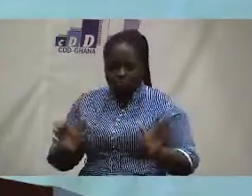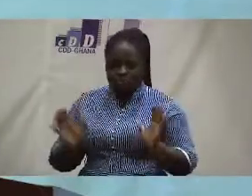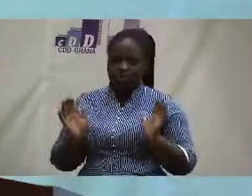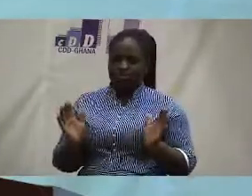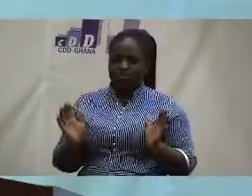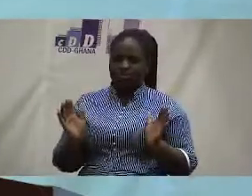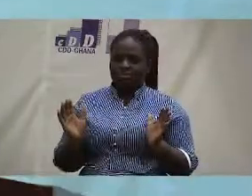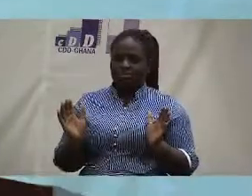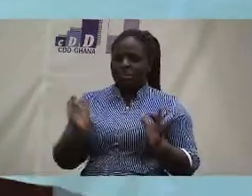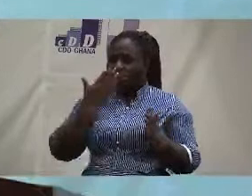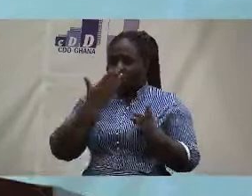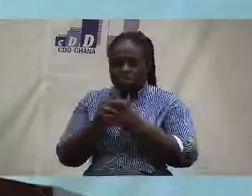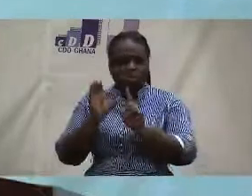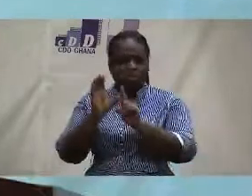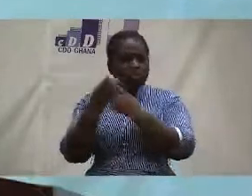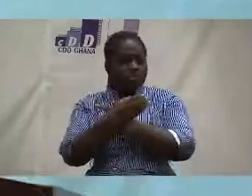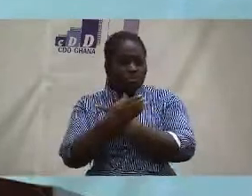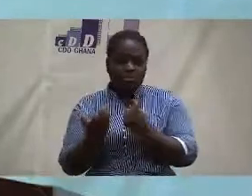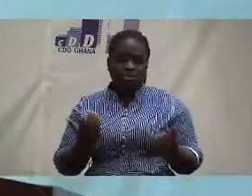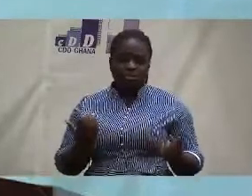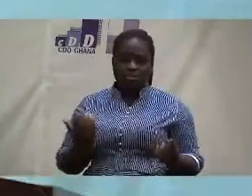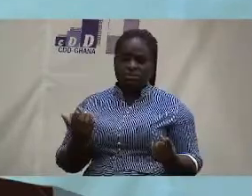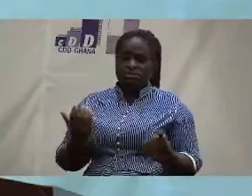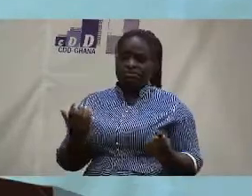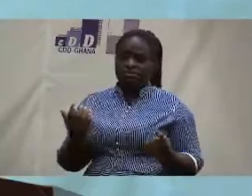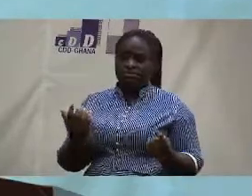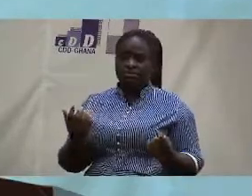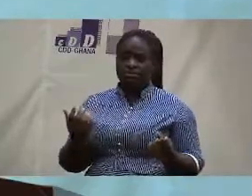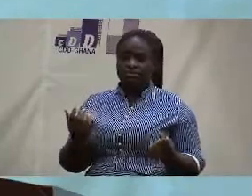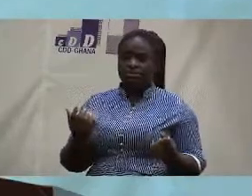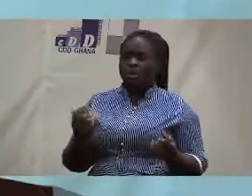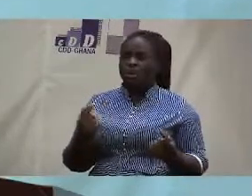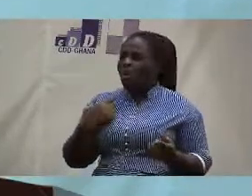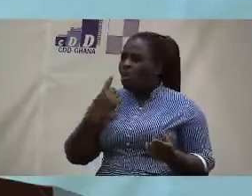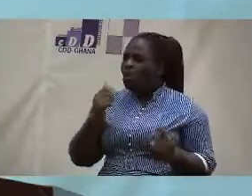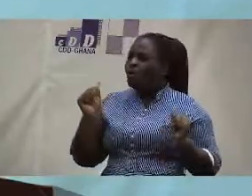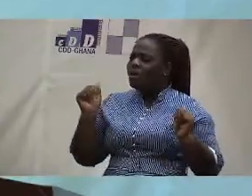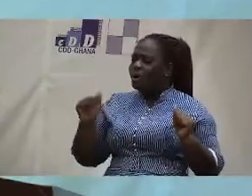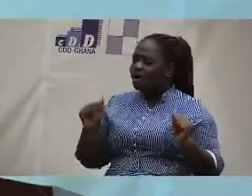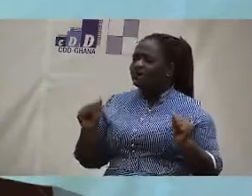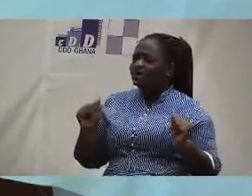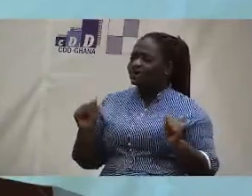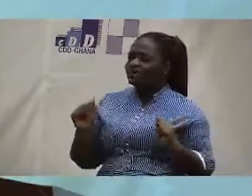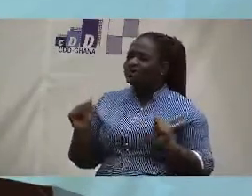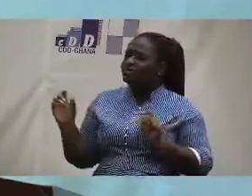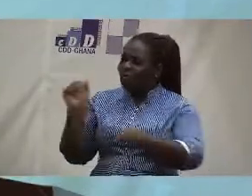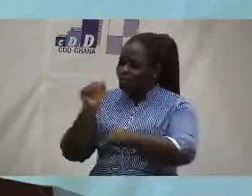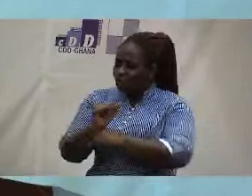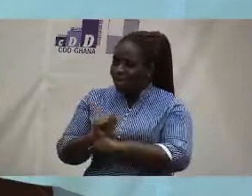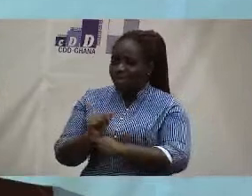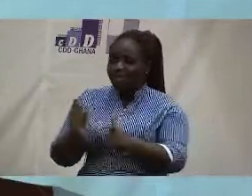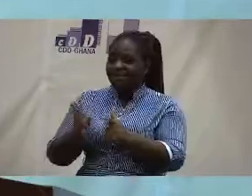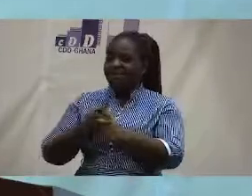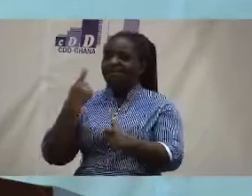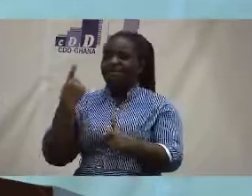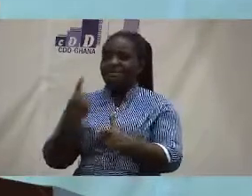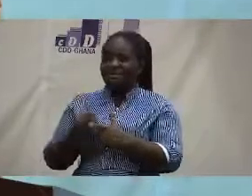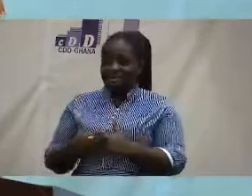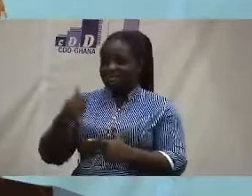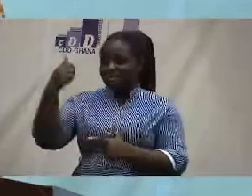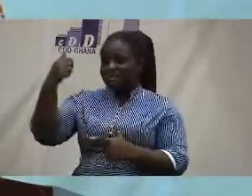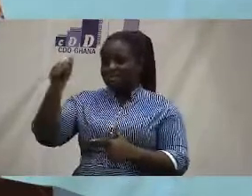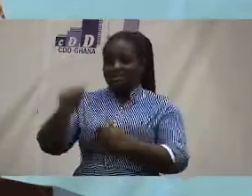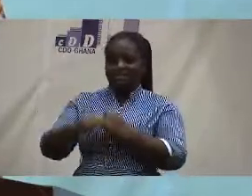convictions, beyond expertise, who can walk the talk in the next